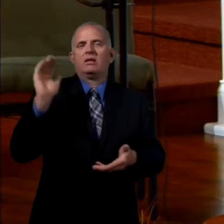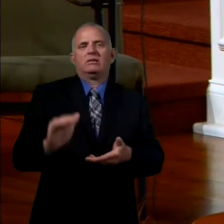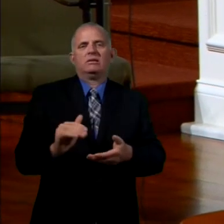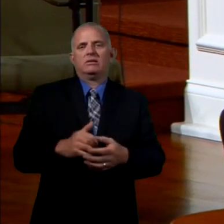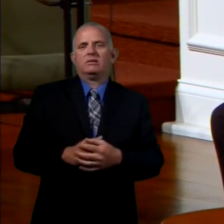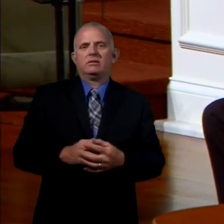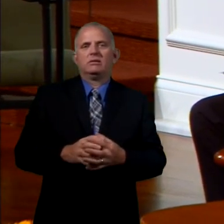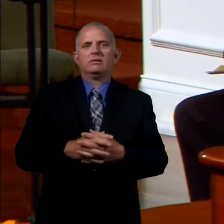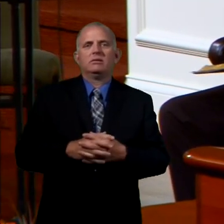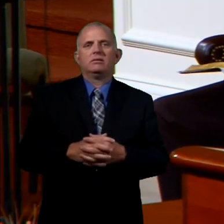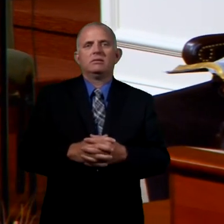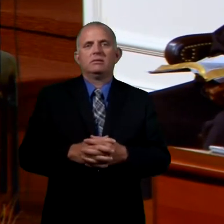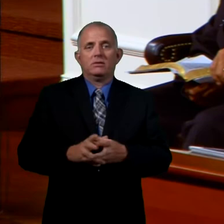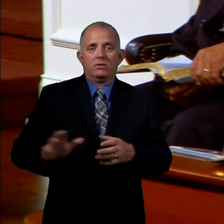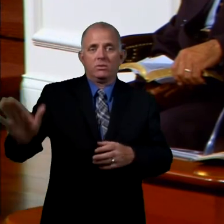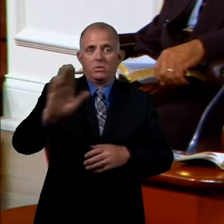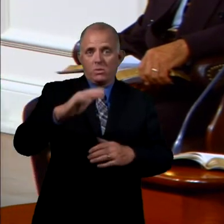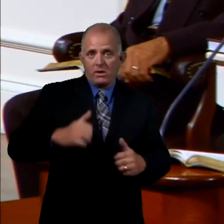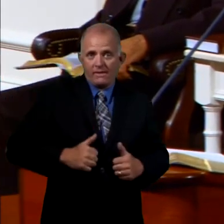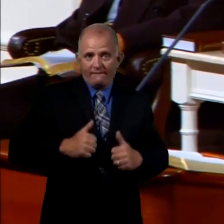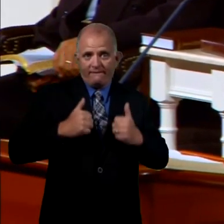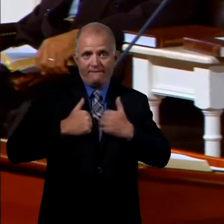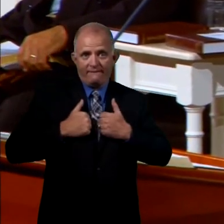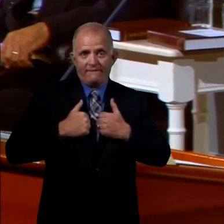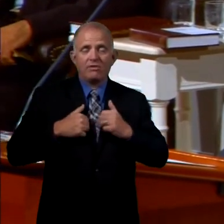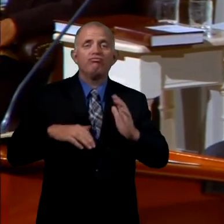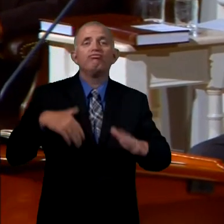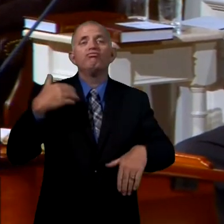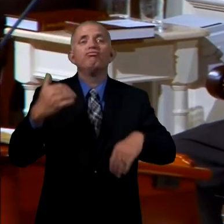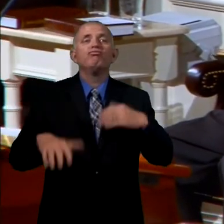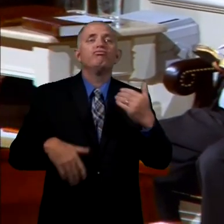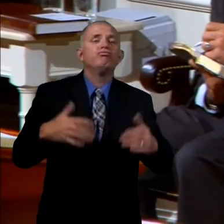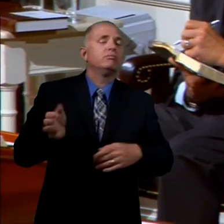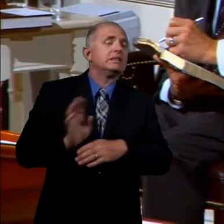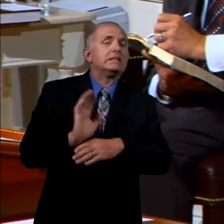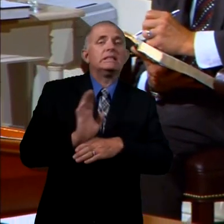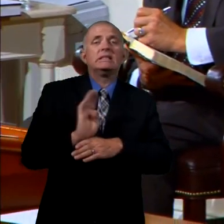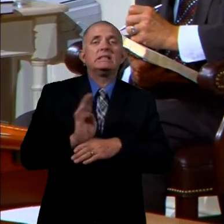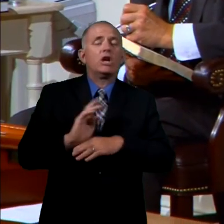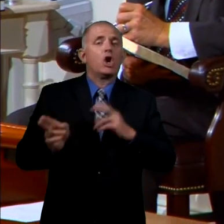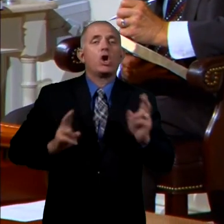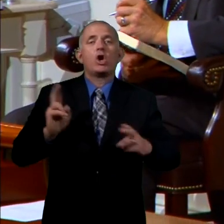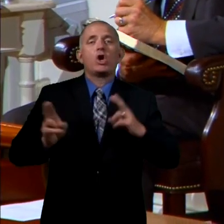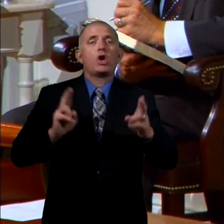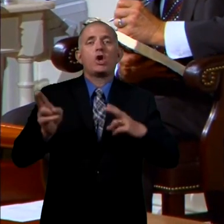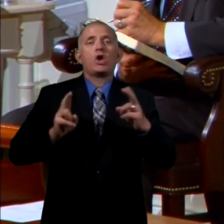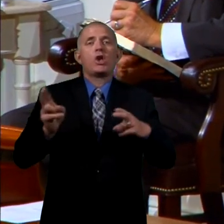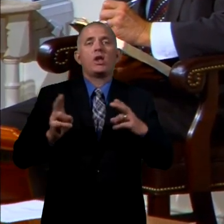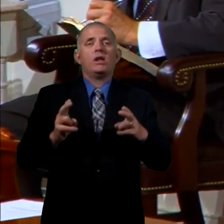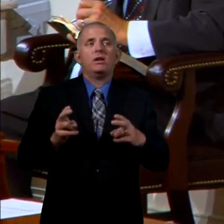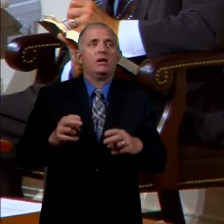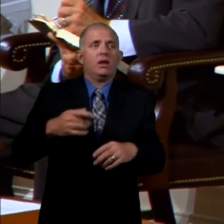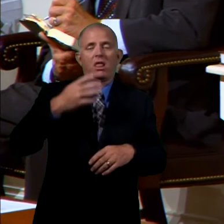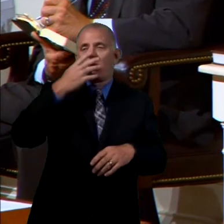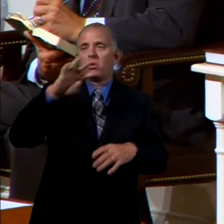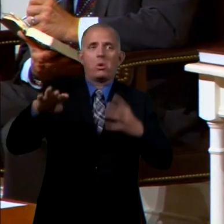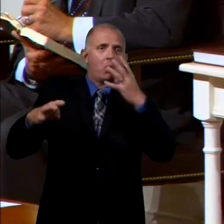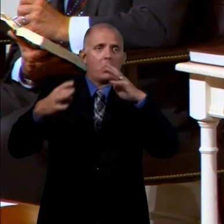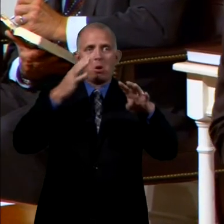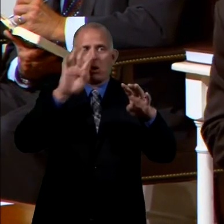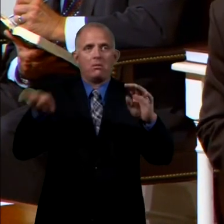Are you living your life in such a busy state of hurry that you're neglecting the most important